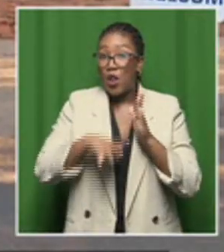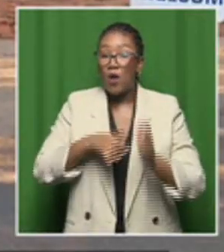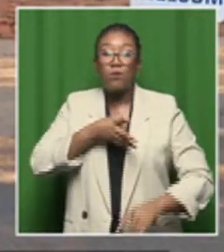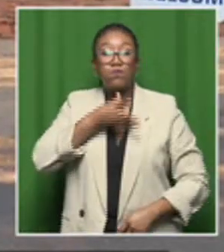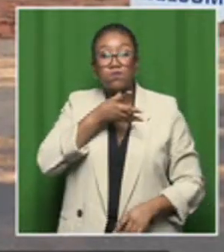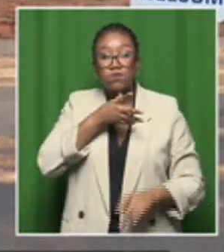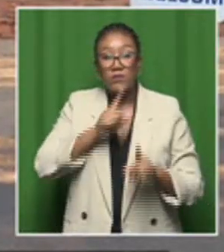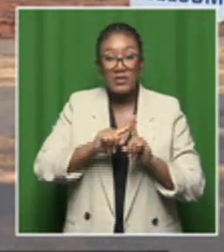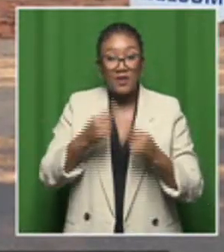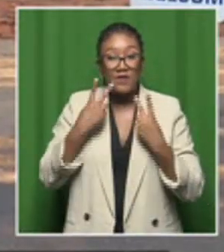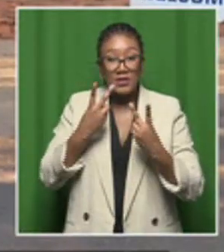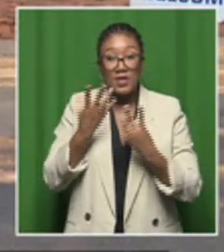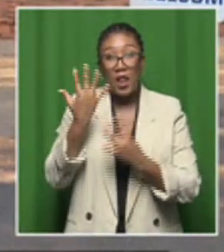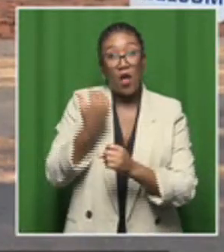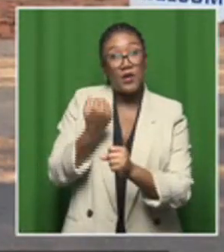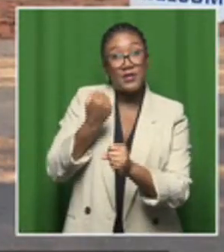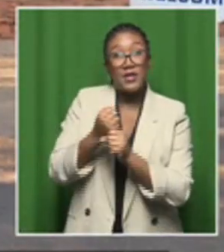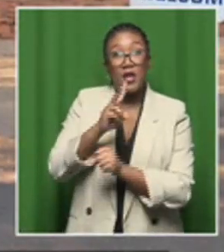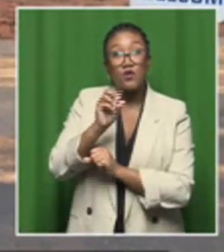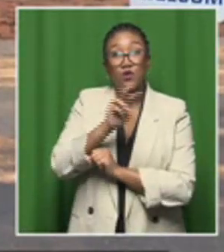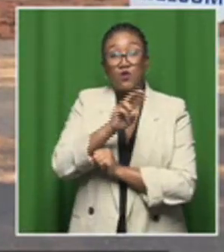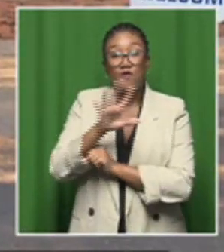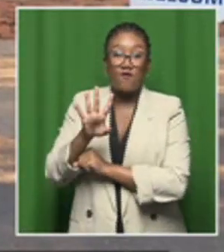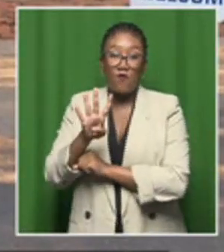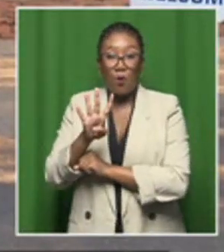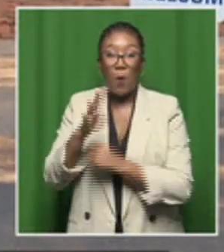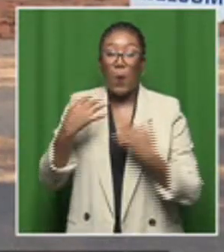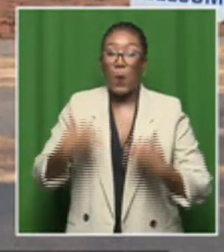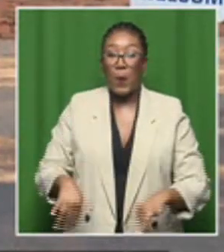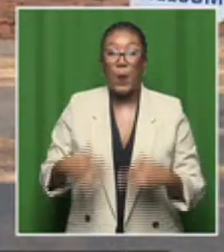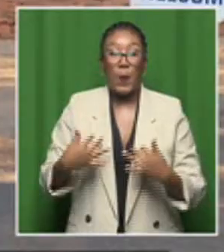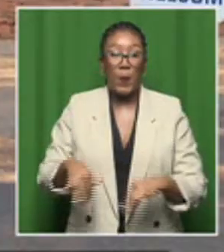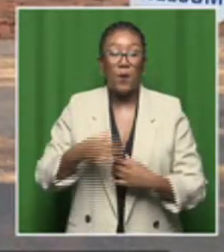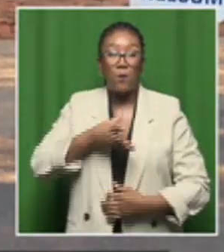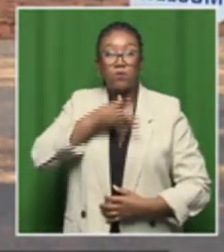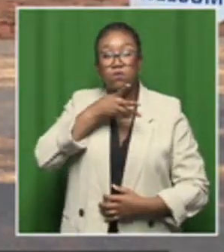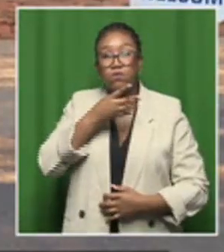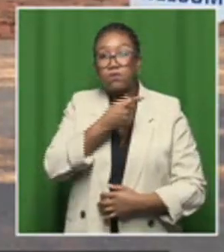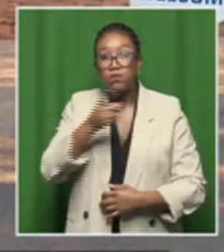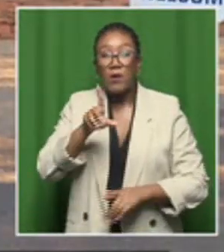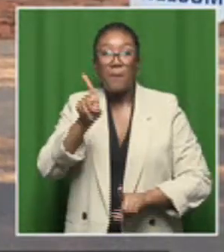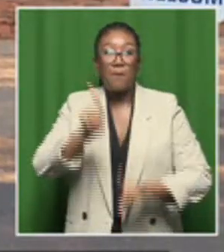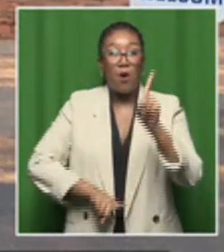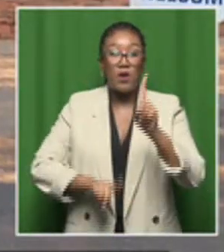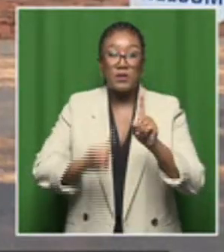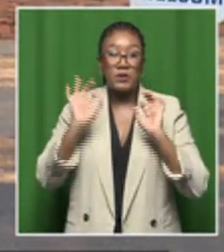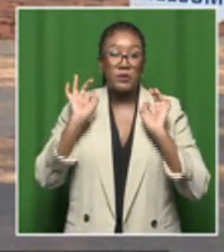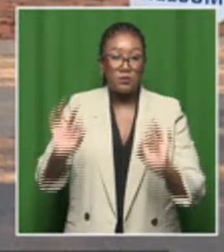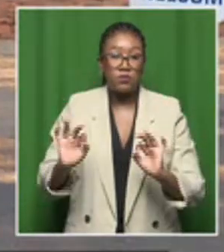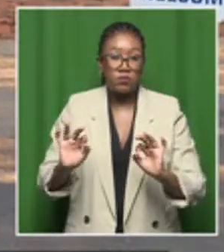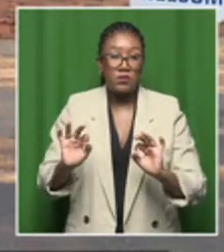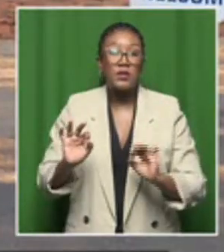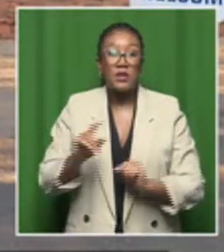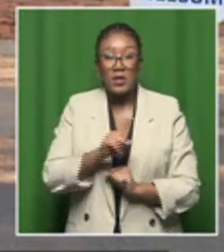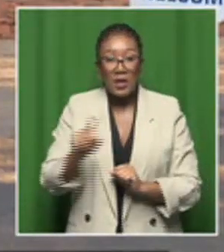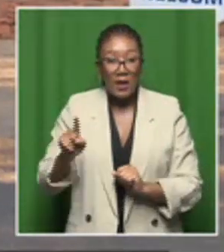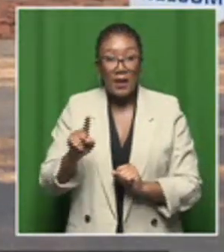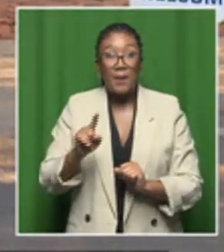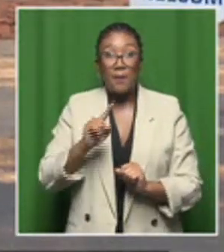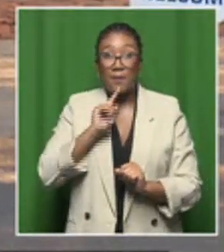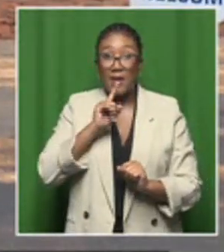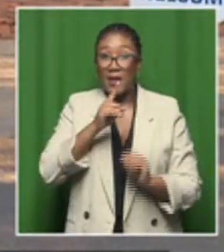rate for last year, 2024, and it was a phenomenal pass rate. It really was, with so many students getting not